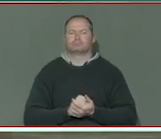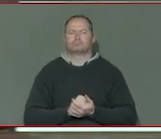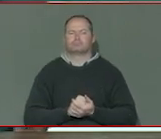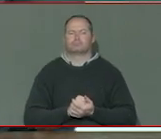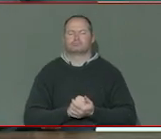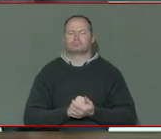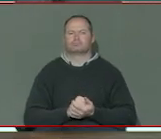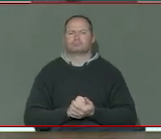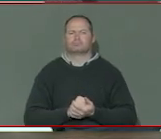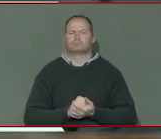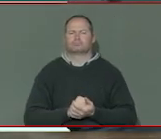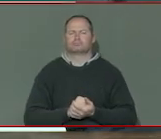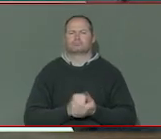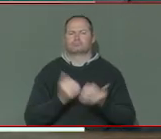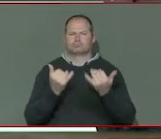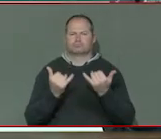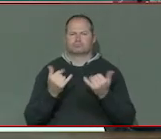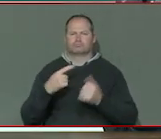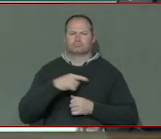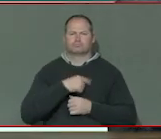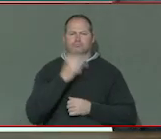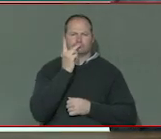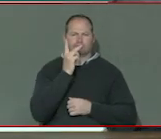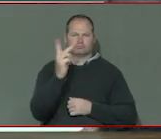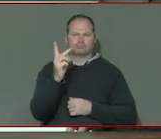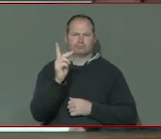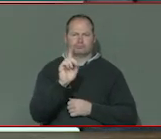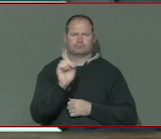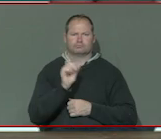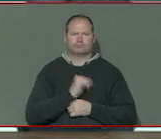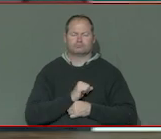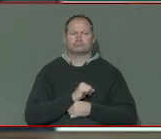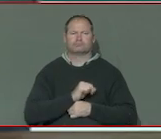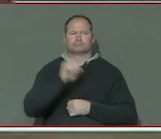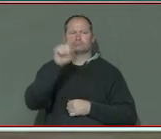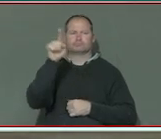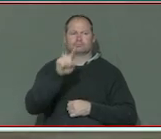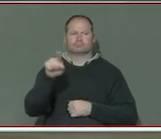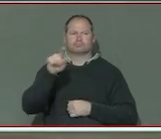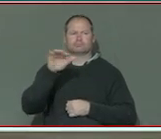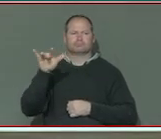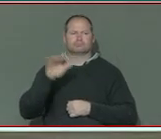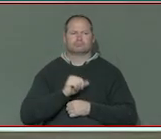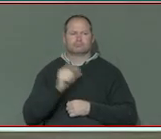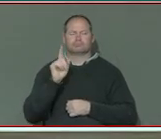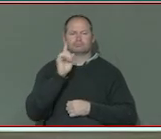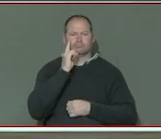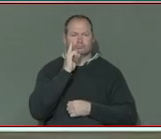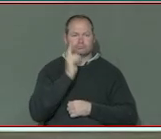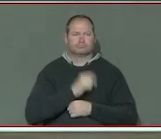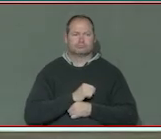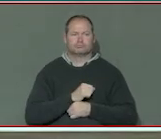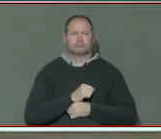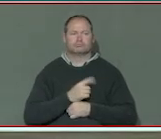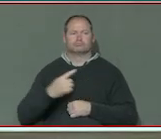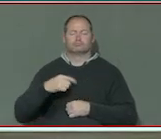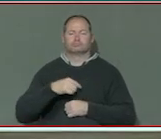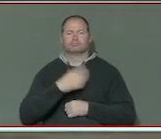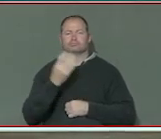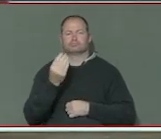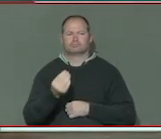What do we note about Zimba? We see that we have a debtors account for